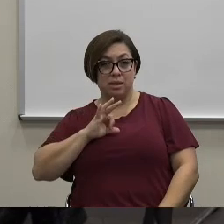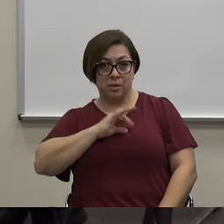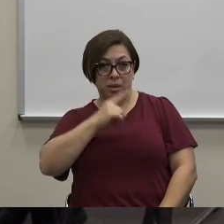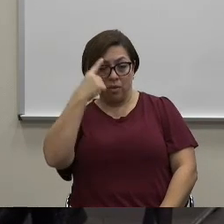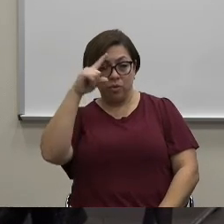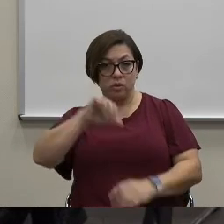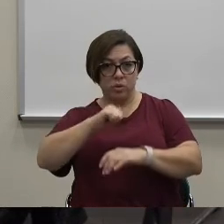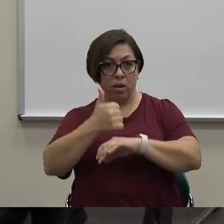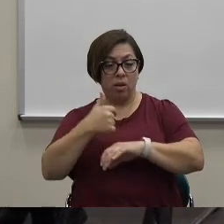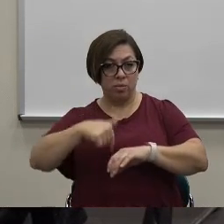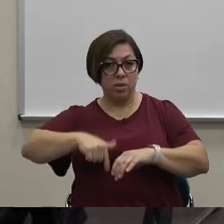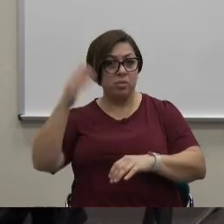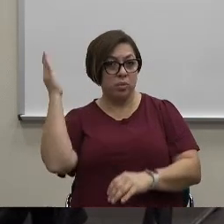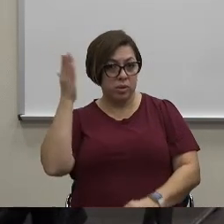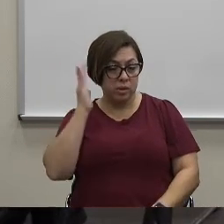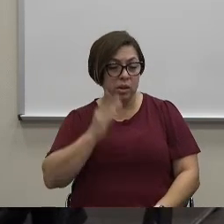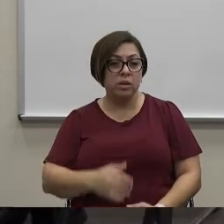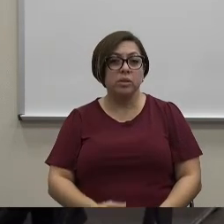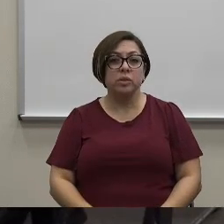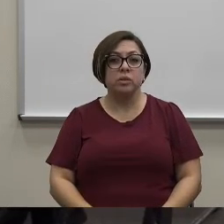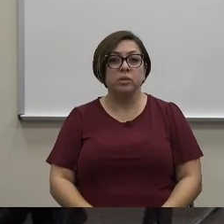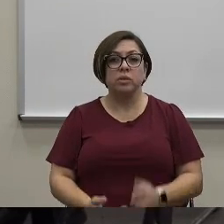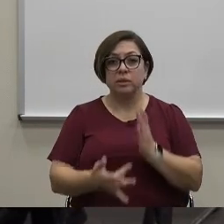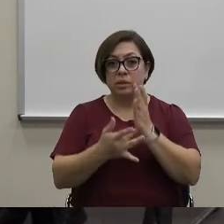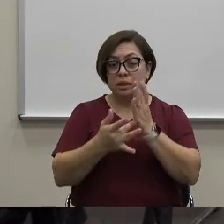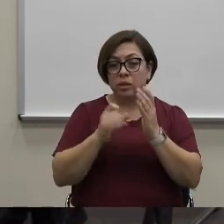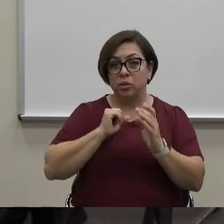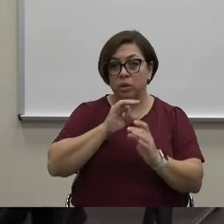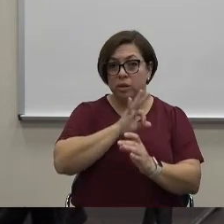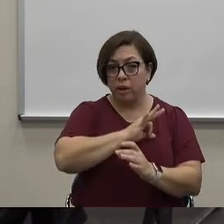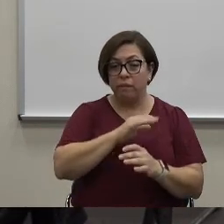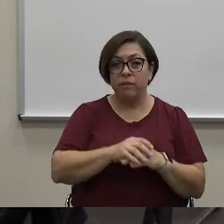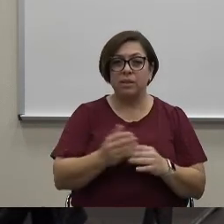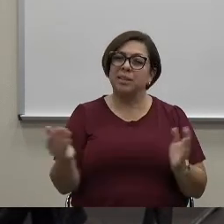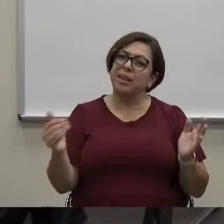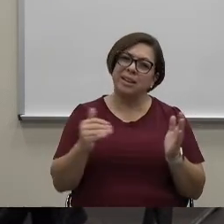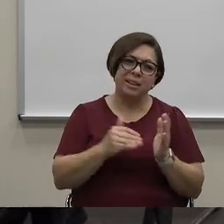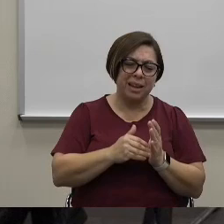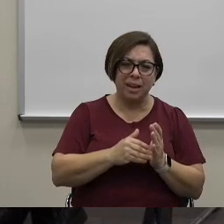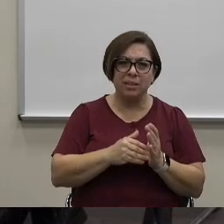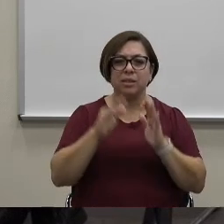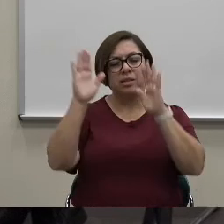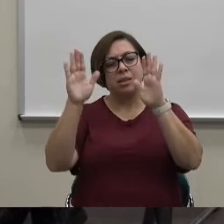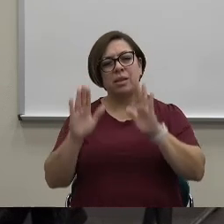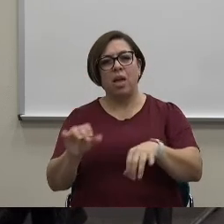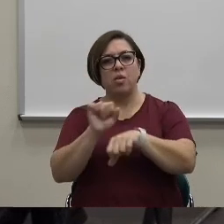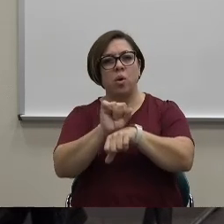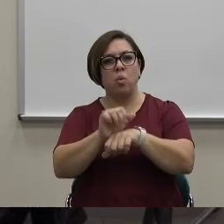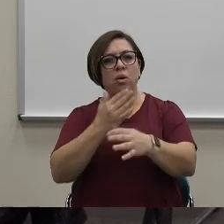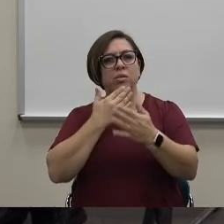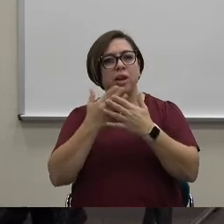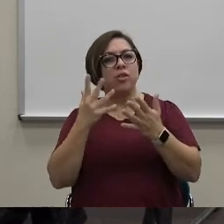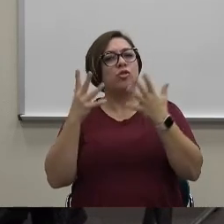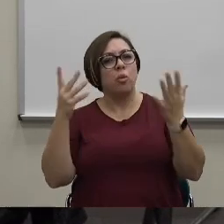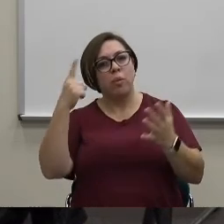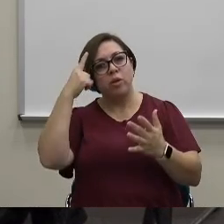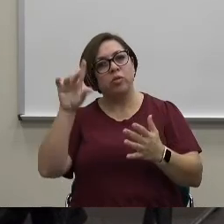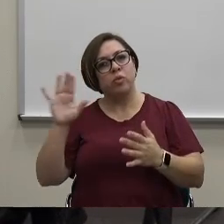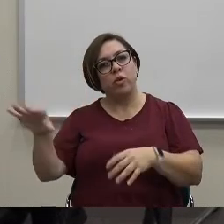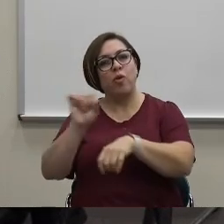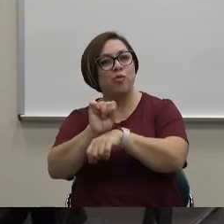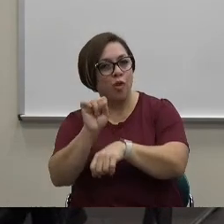presentations. The technical staff, again, as usual, outstanding job. Thank you so much for all your